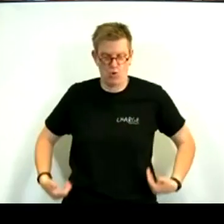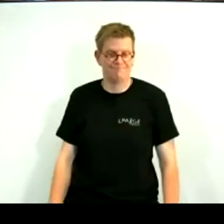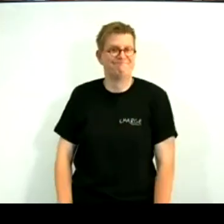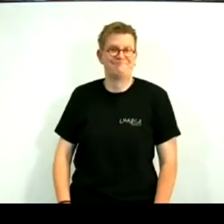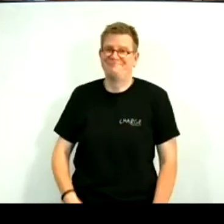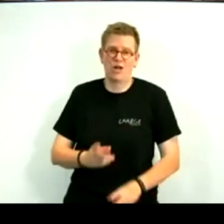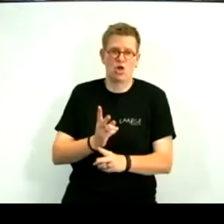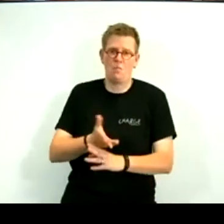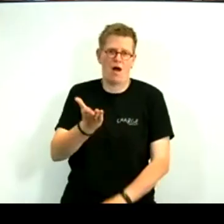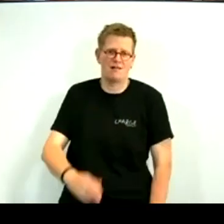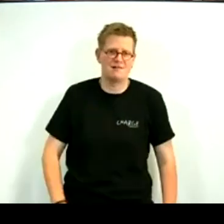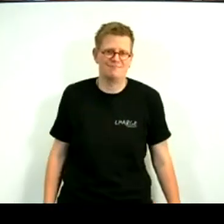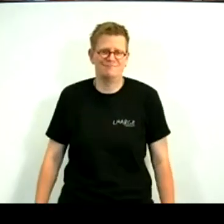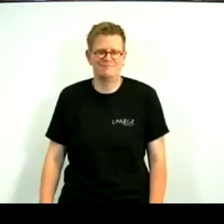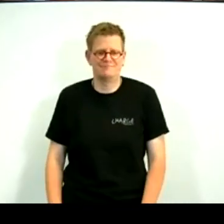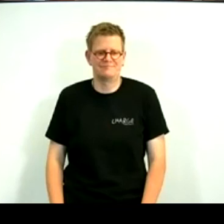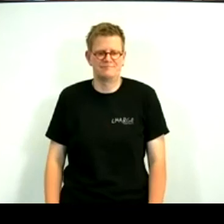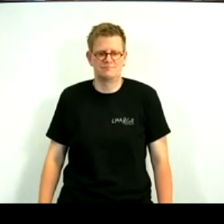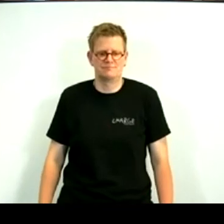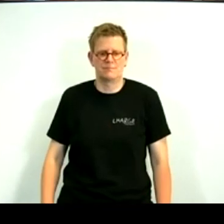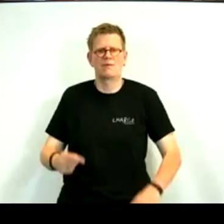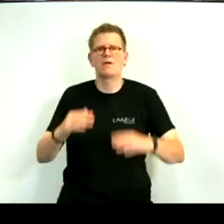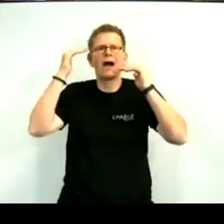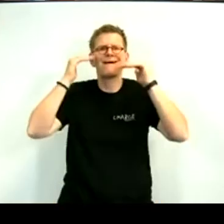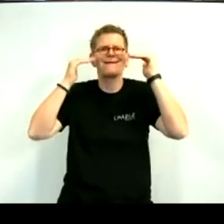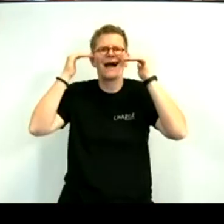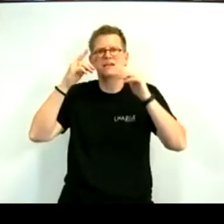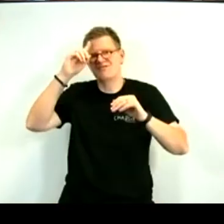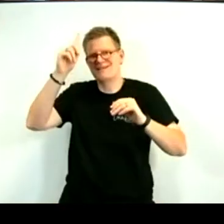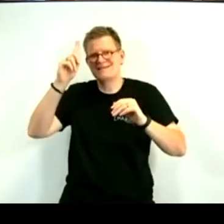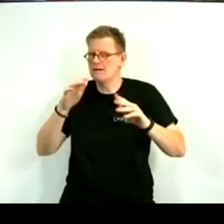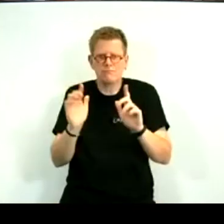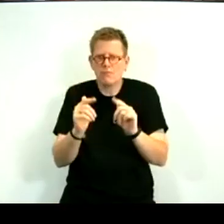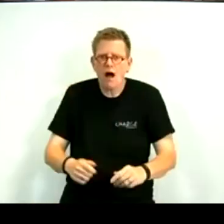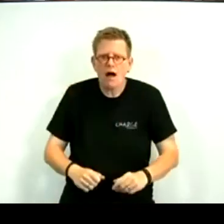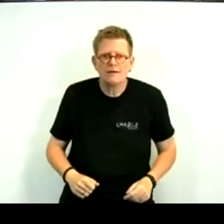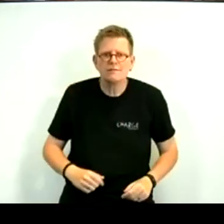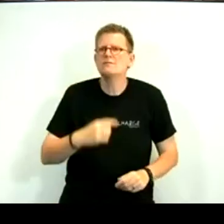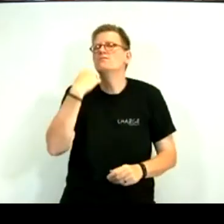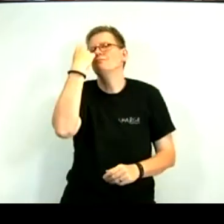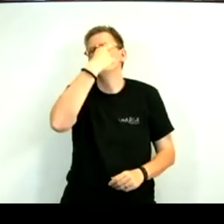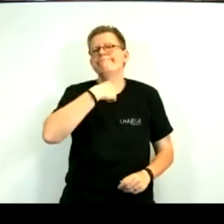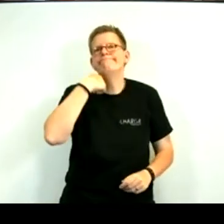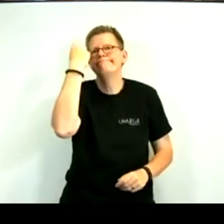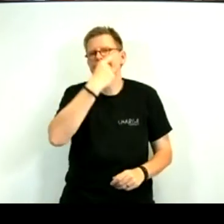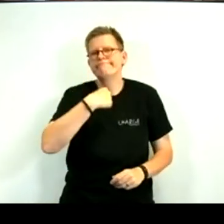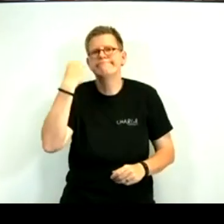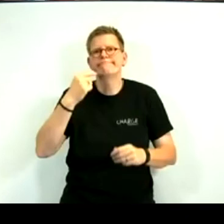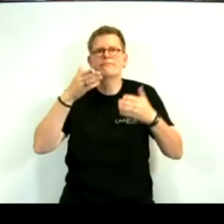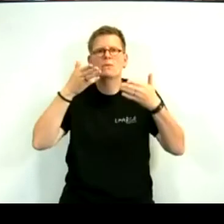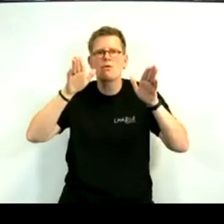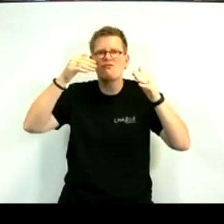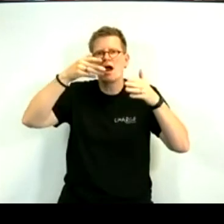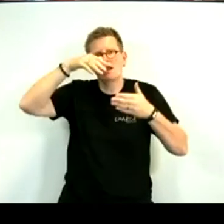no vestibular system, your upper visual field is missing, you have poor tactile and